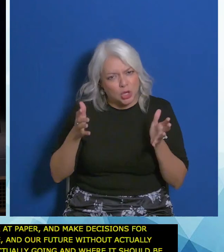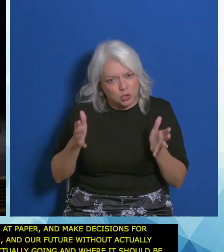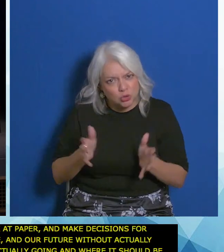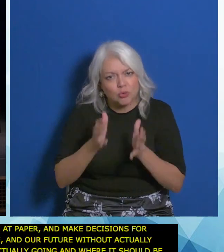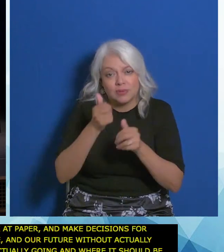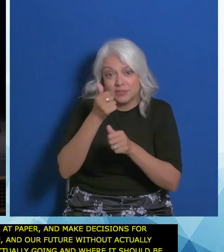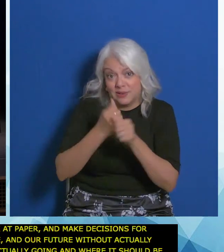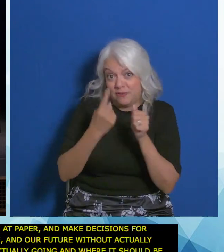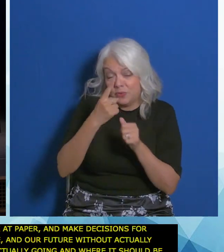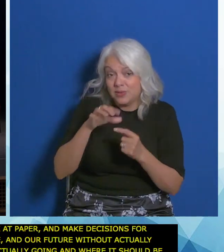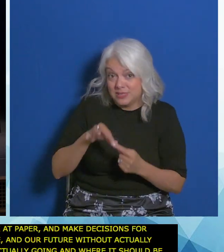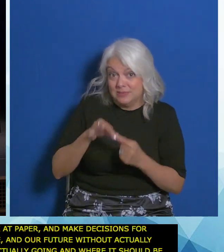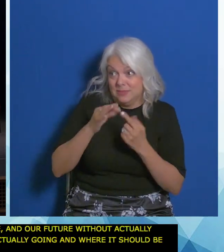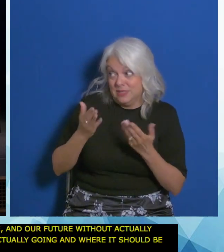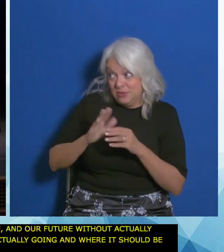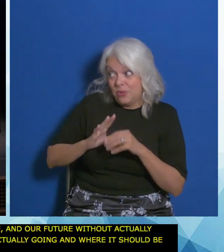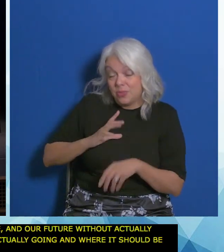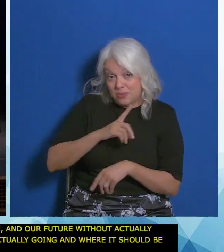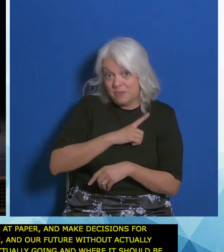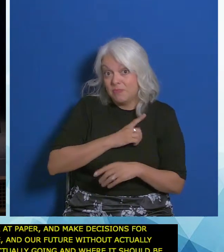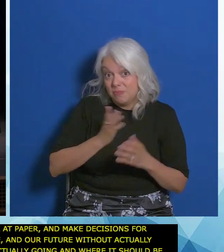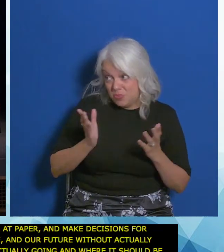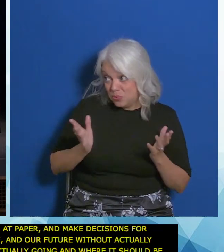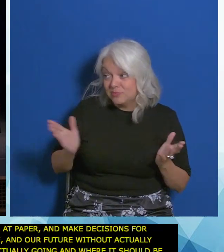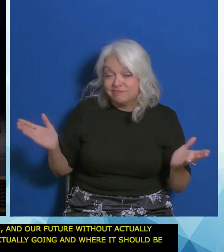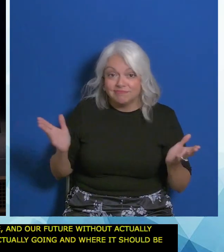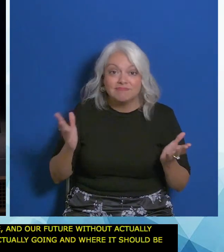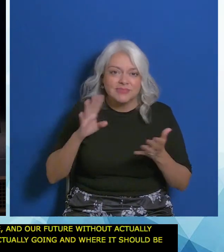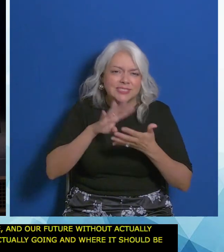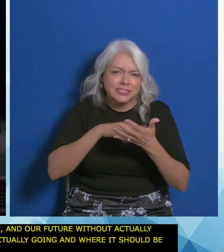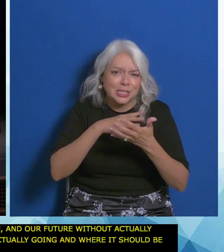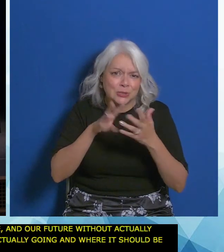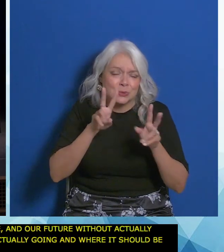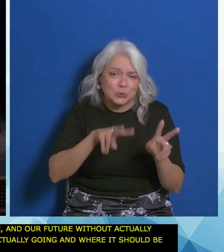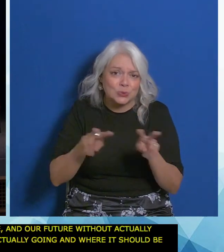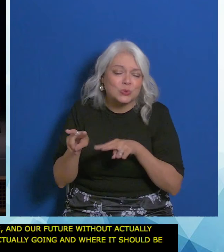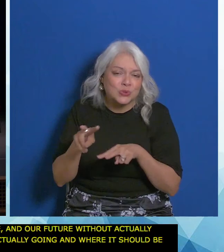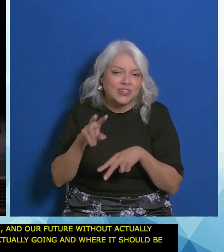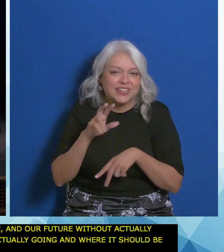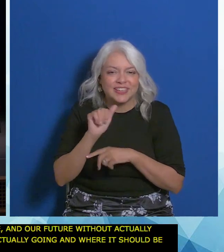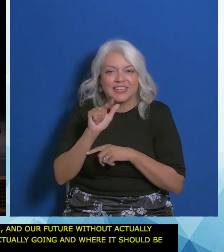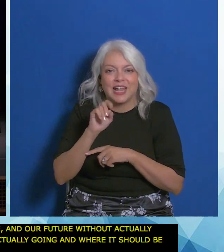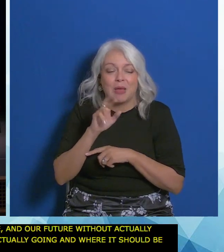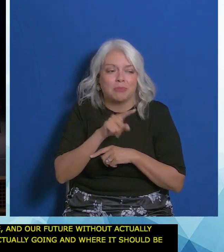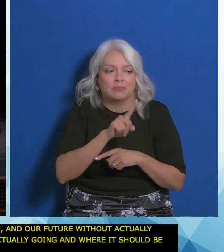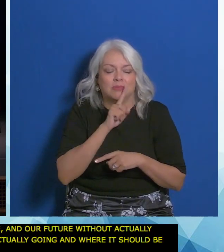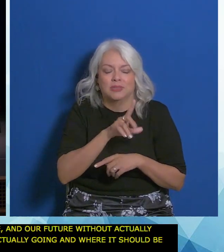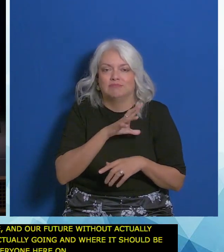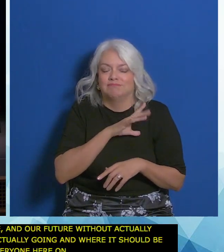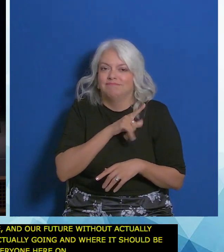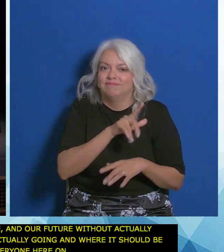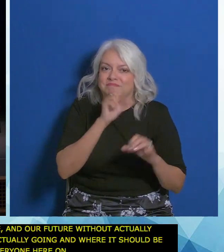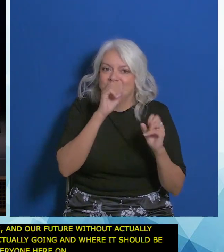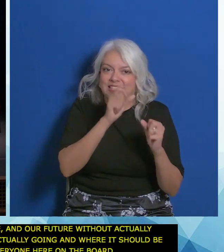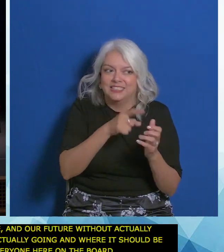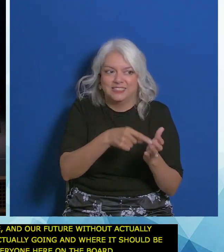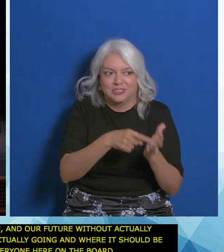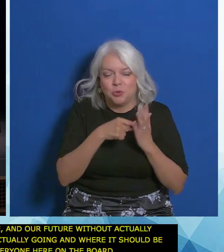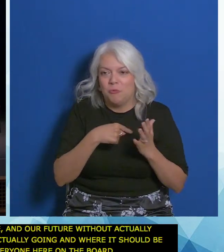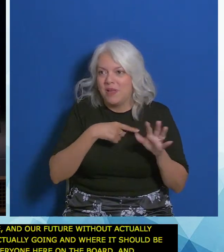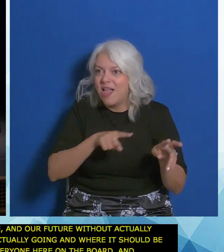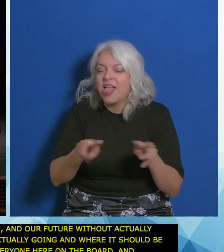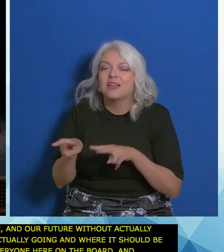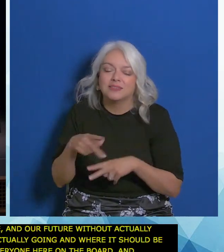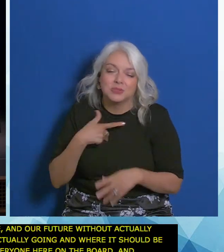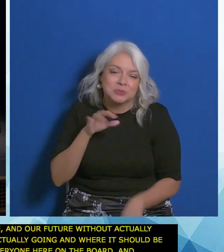encourage everybody, especially here on the board, to schedule a tour, and Albert was super amazing. So I would